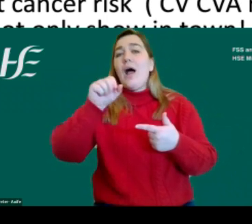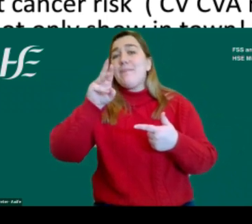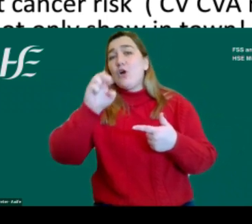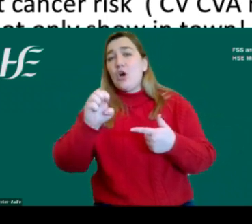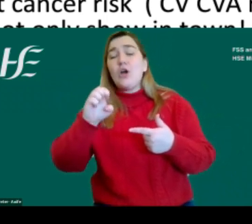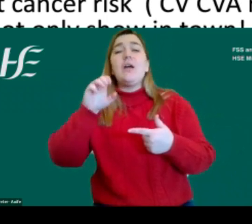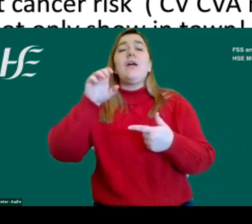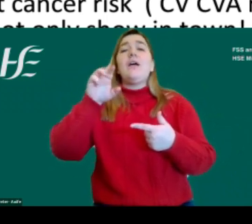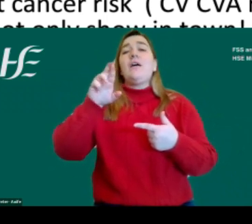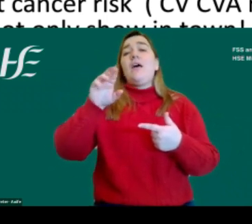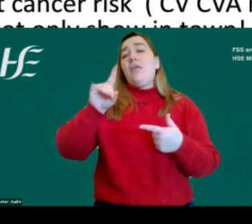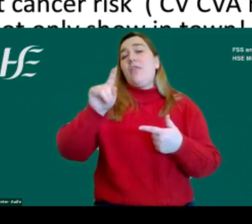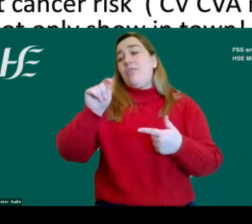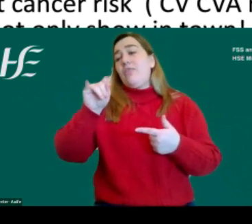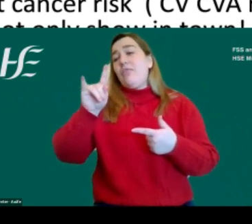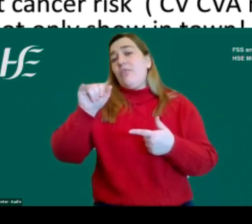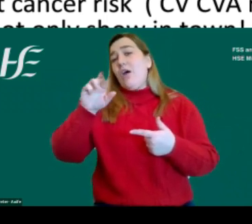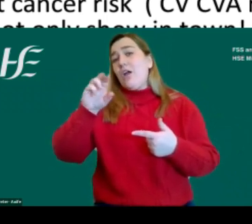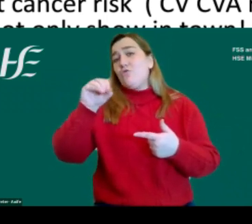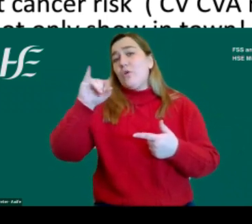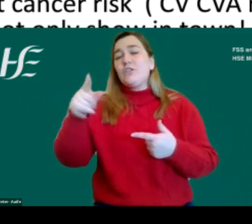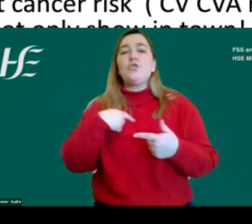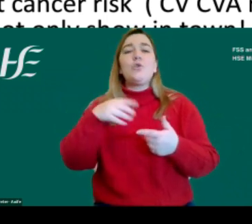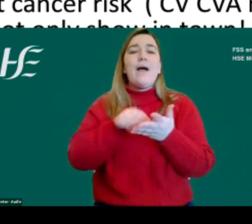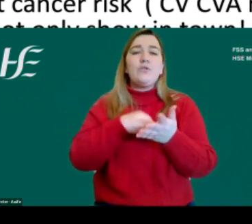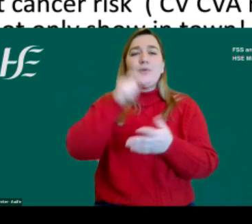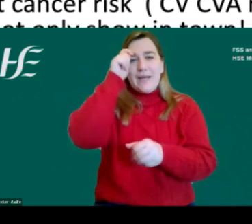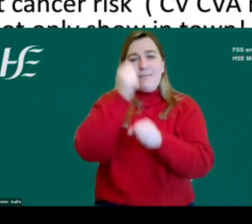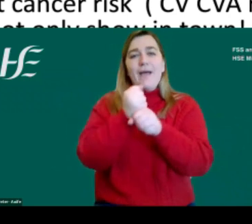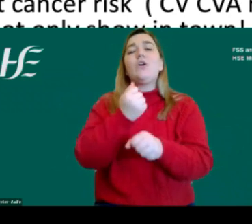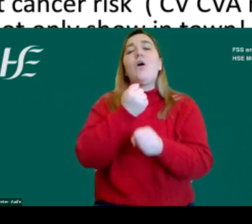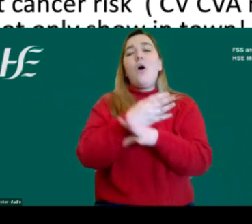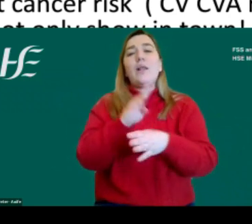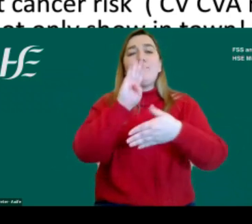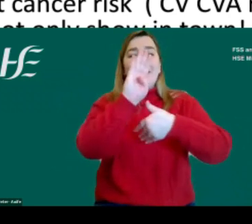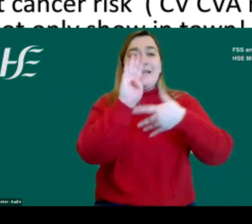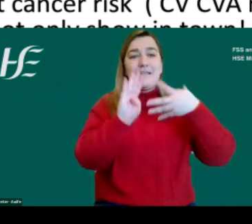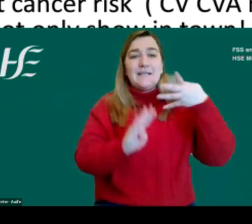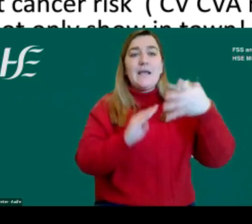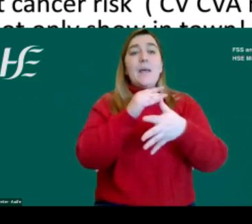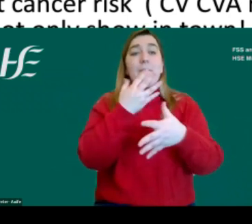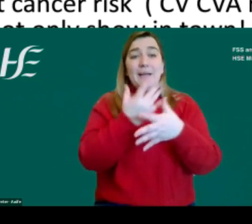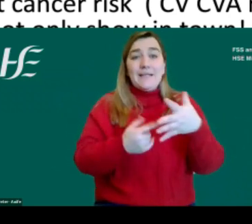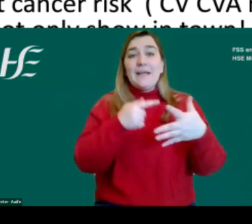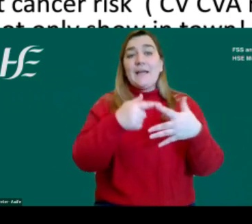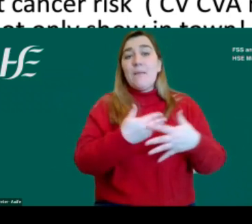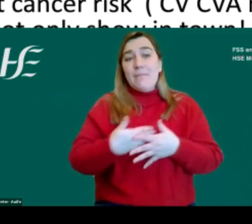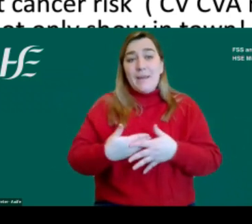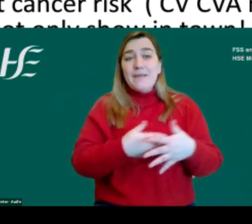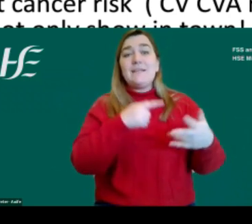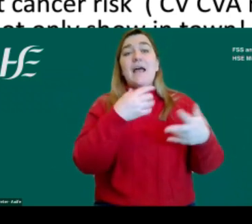woman's bleeding. Does she need cycle control? Has she endometriosis? Do we need to find a kind of HRT regimen where she won't be bleeding and in